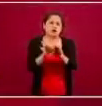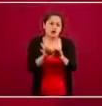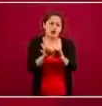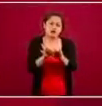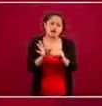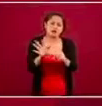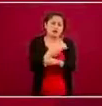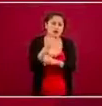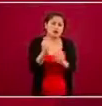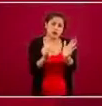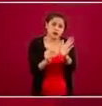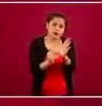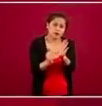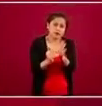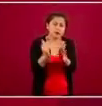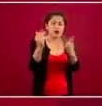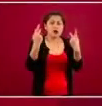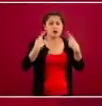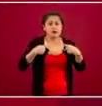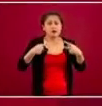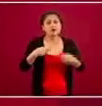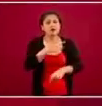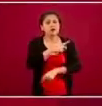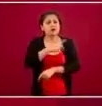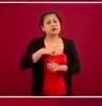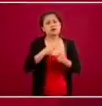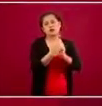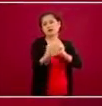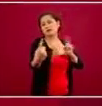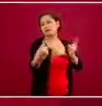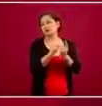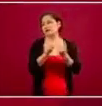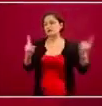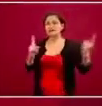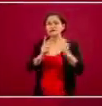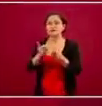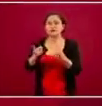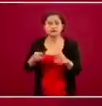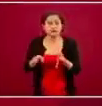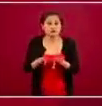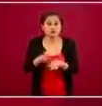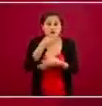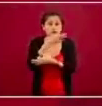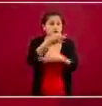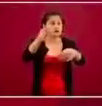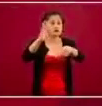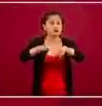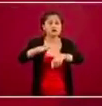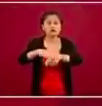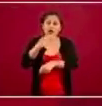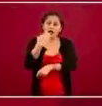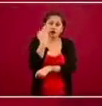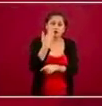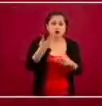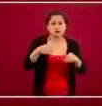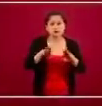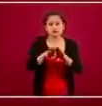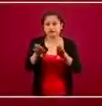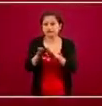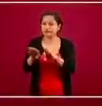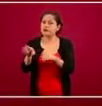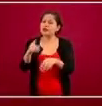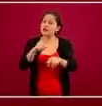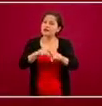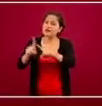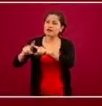what these measures, these massive measures represent. And they include the